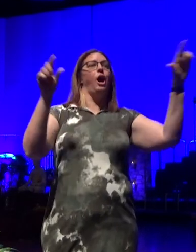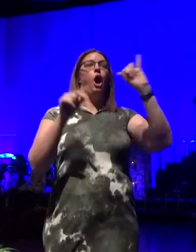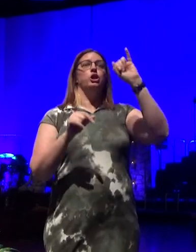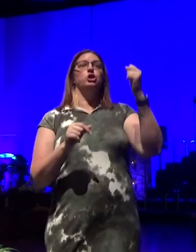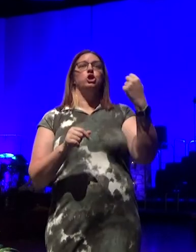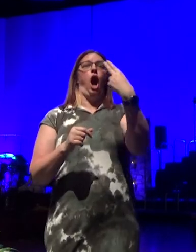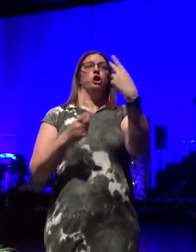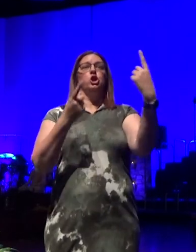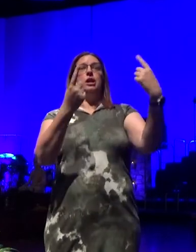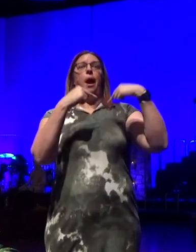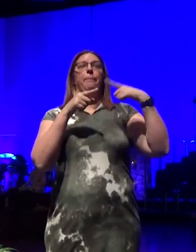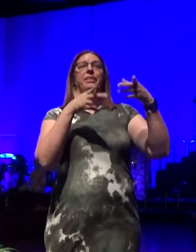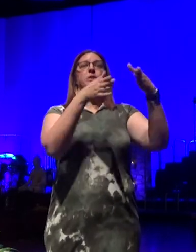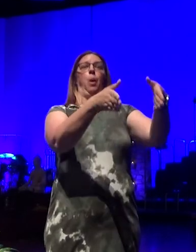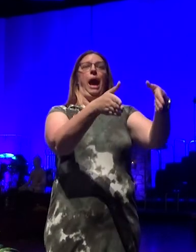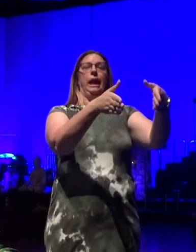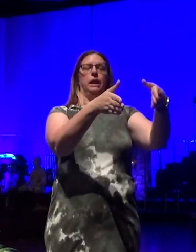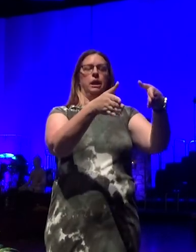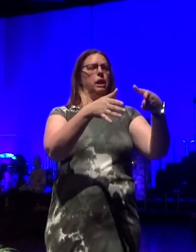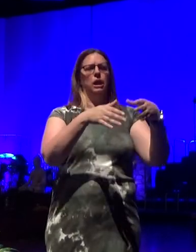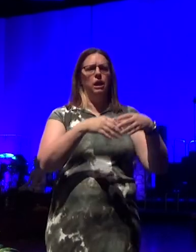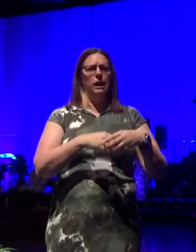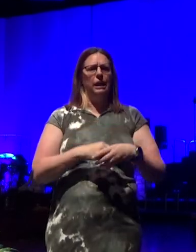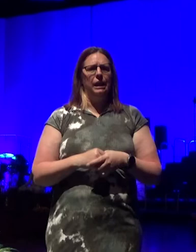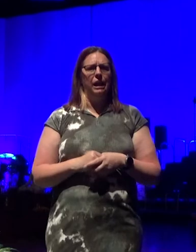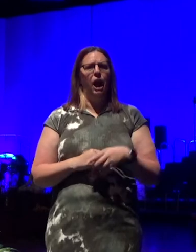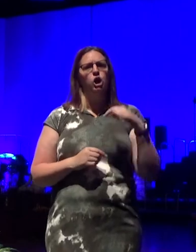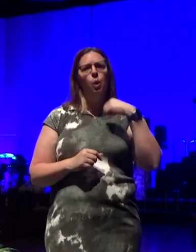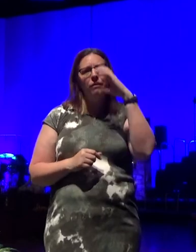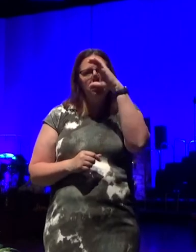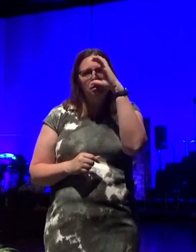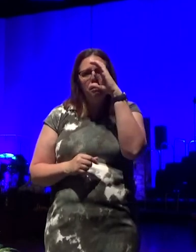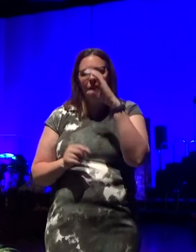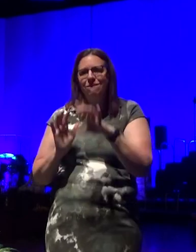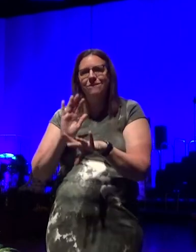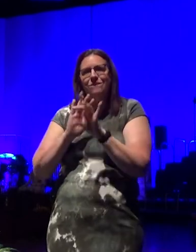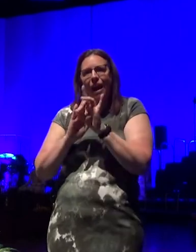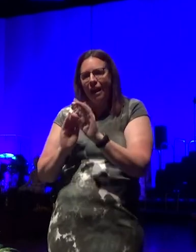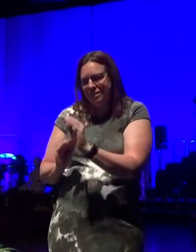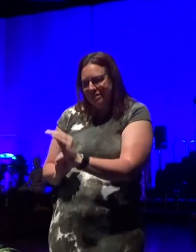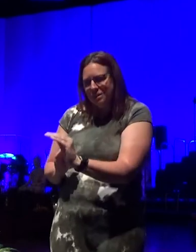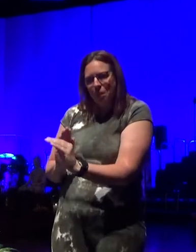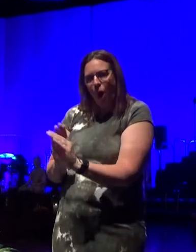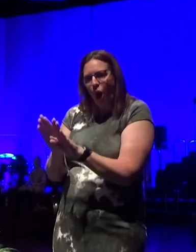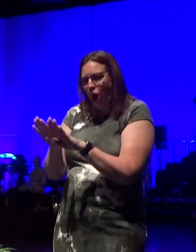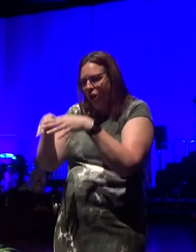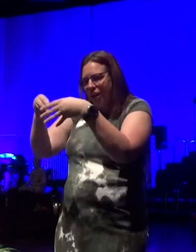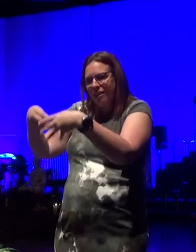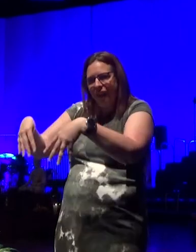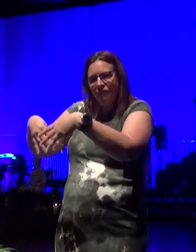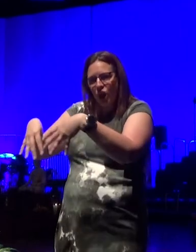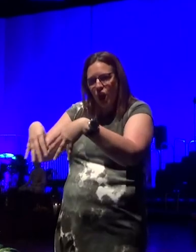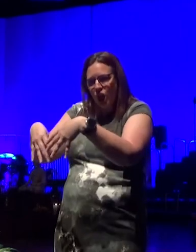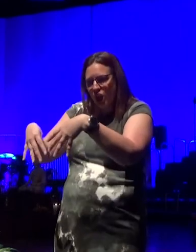We have to look sometimes for those tiniest of openings, those little slivers of opportunities to start